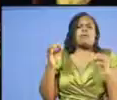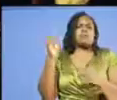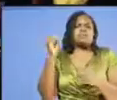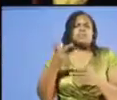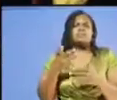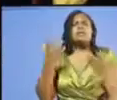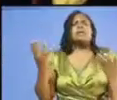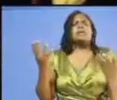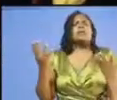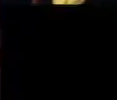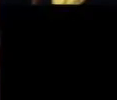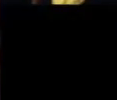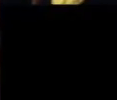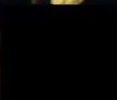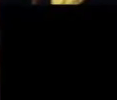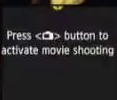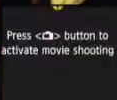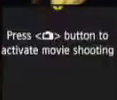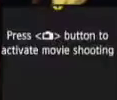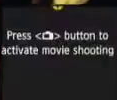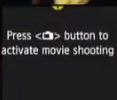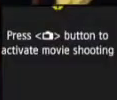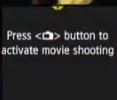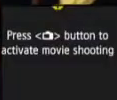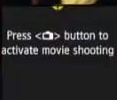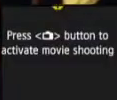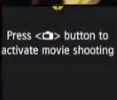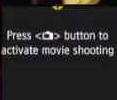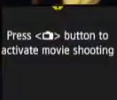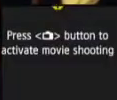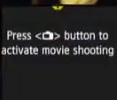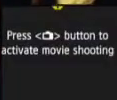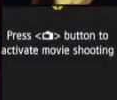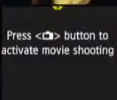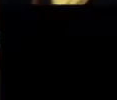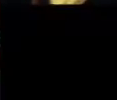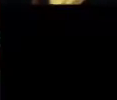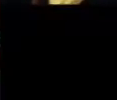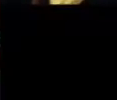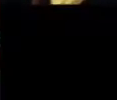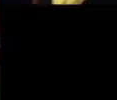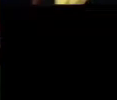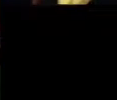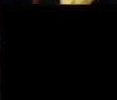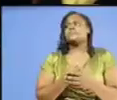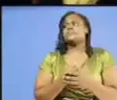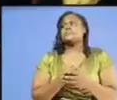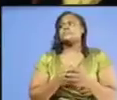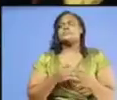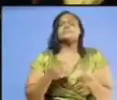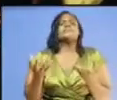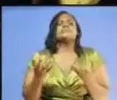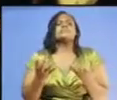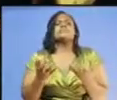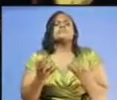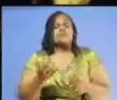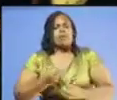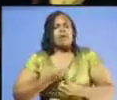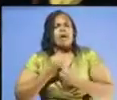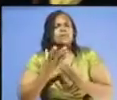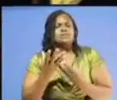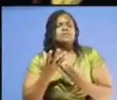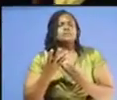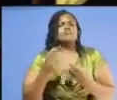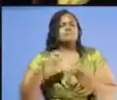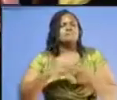to talk to real people facing real problems in the midst of a real world.